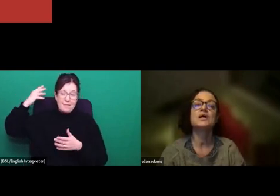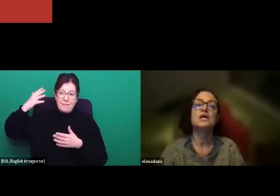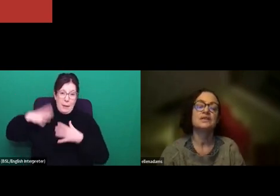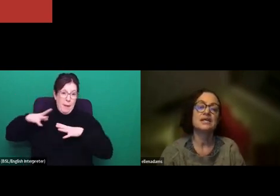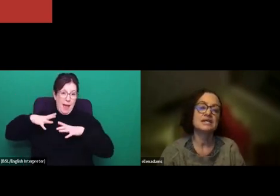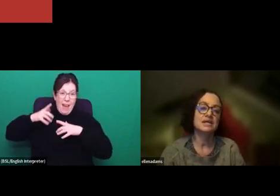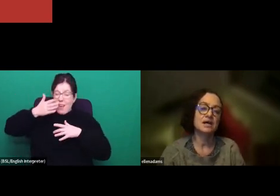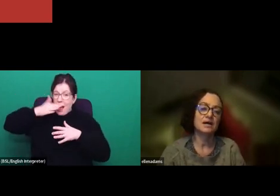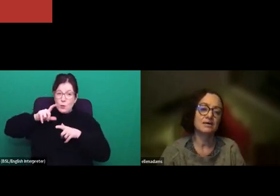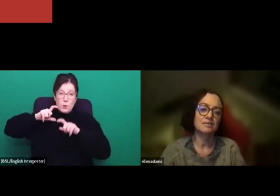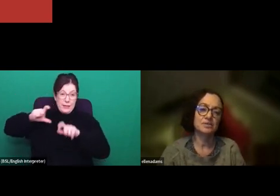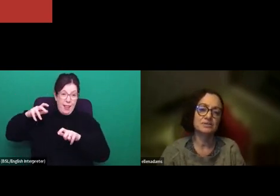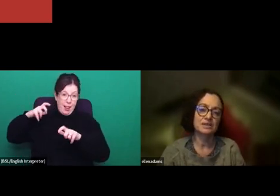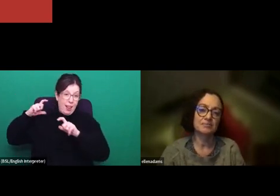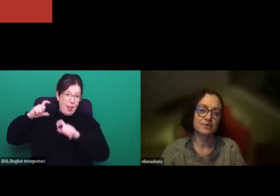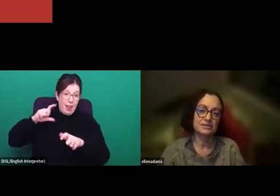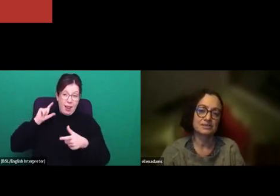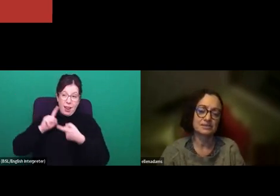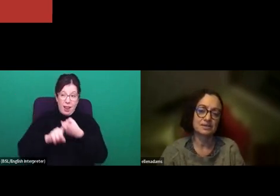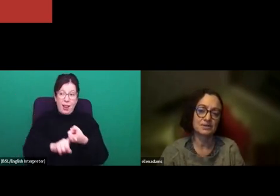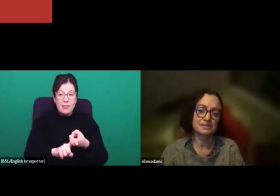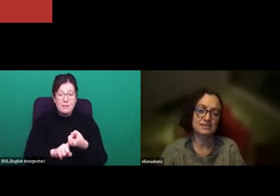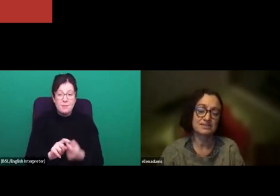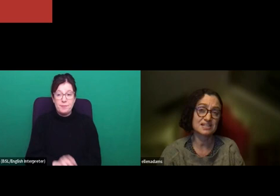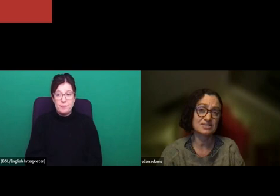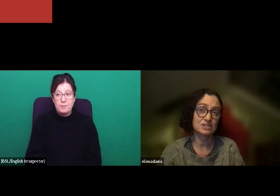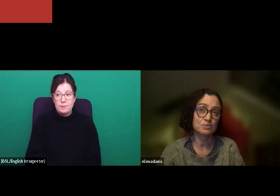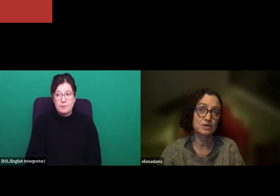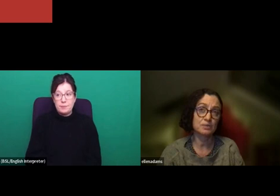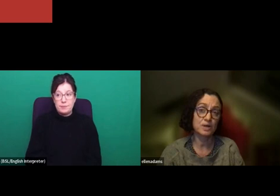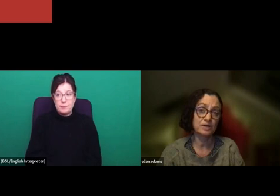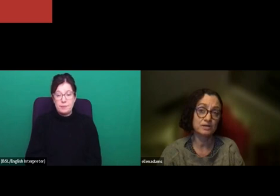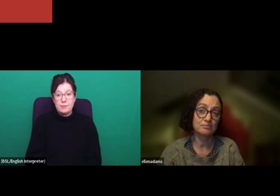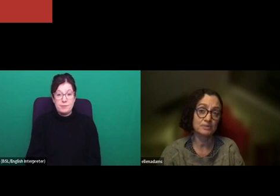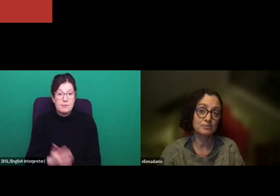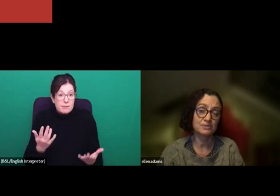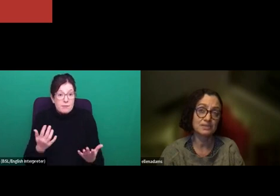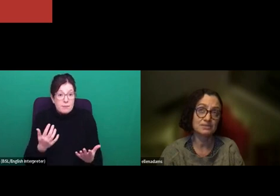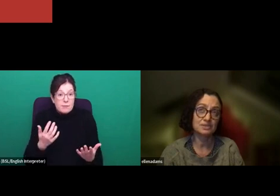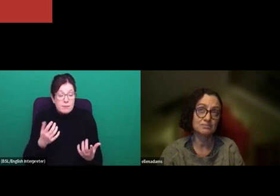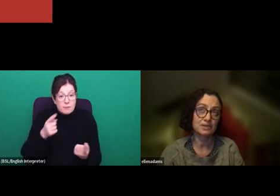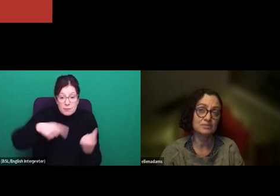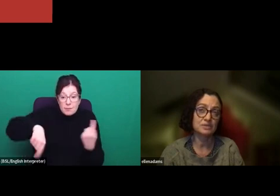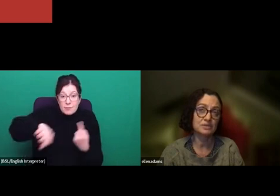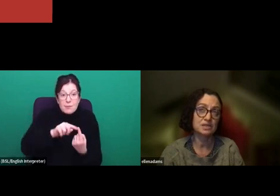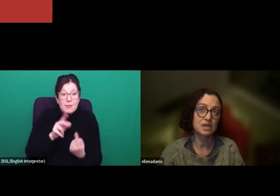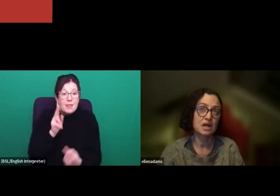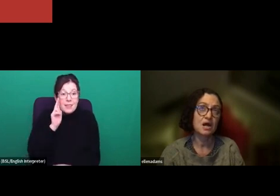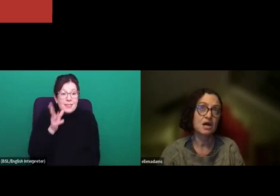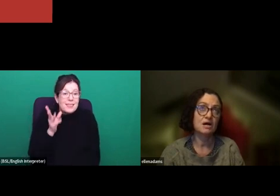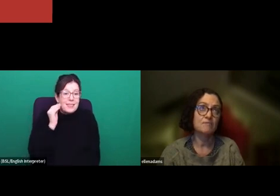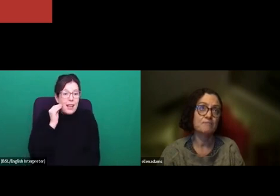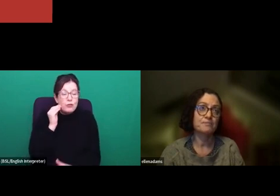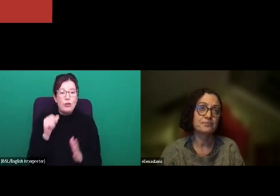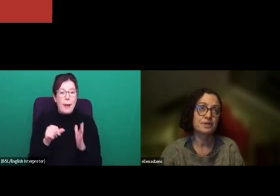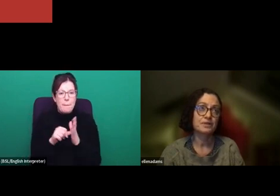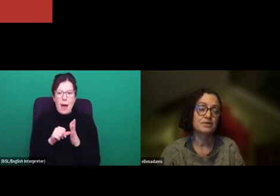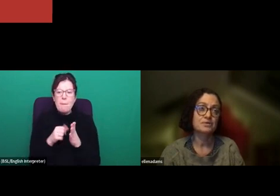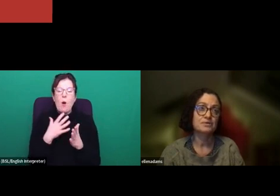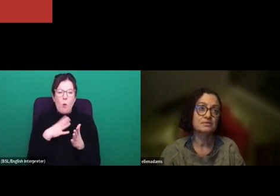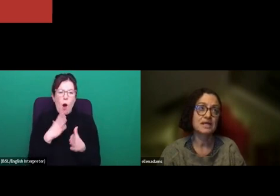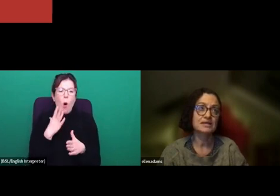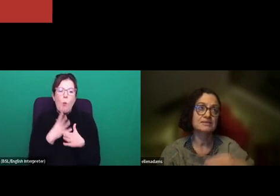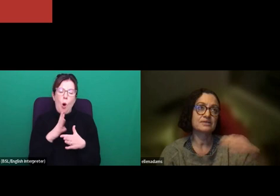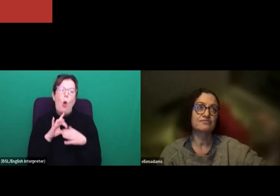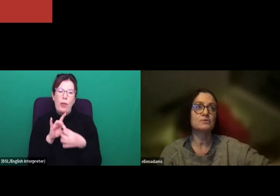through the museum practice. So it's essentially working with people with sensory impairments, you